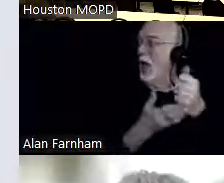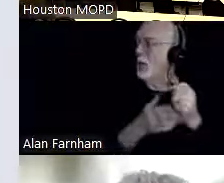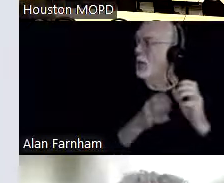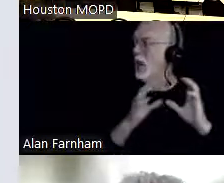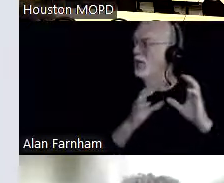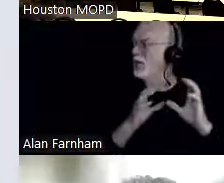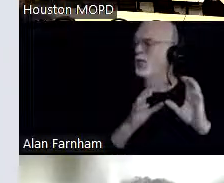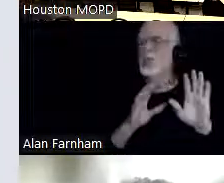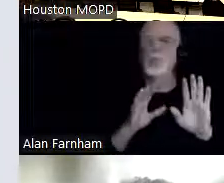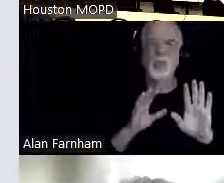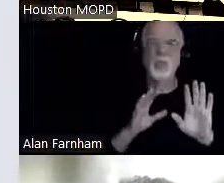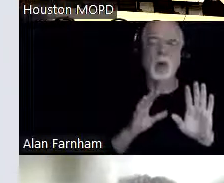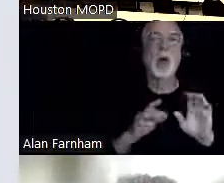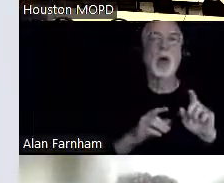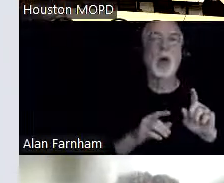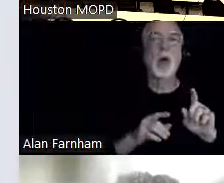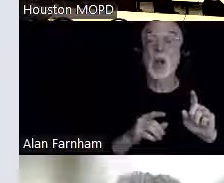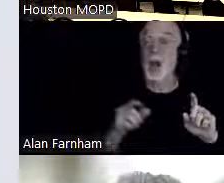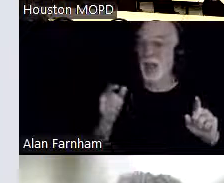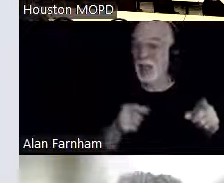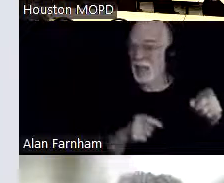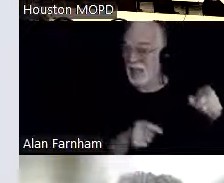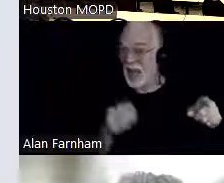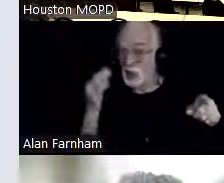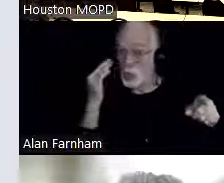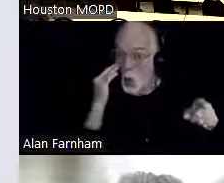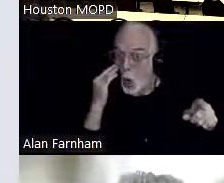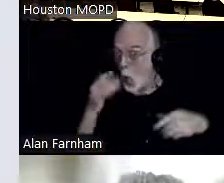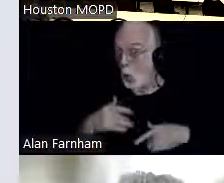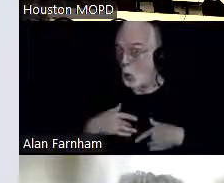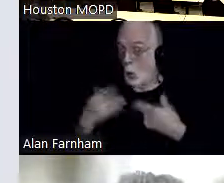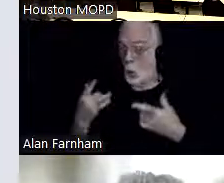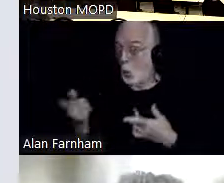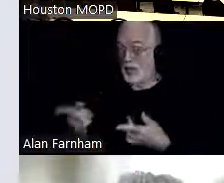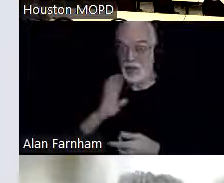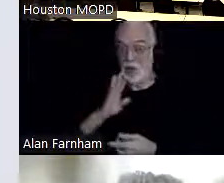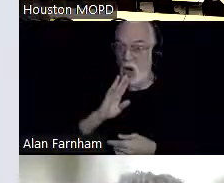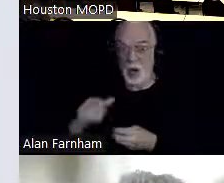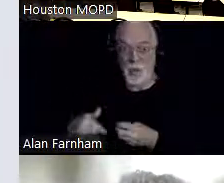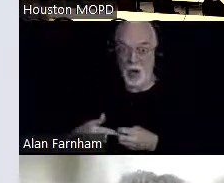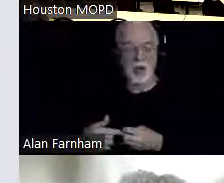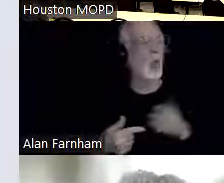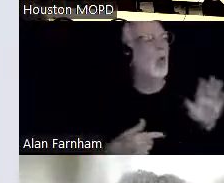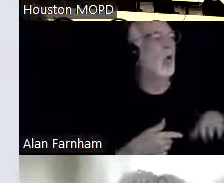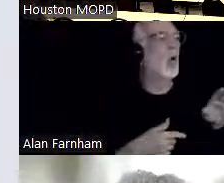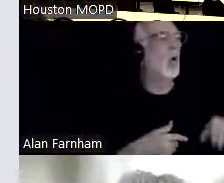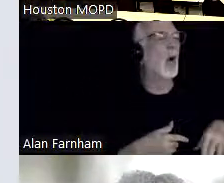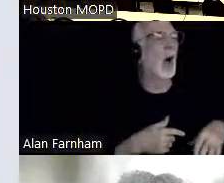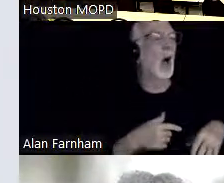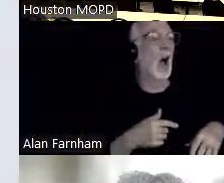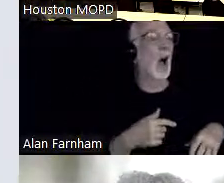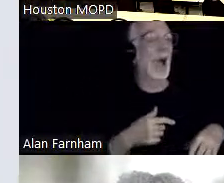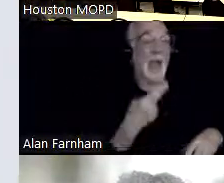assume that they know what that conversation even looks like. It's less than assume, does HR have